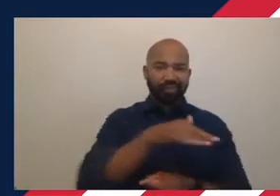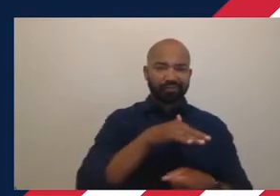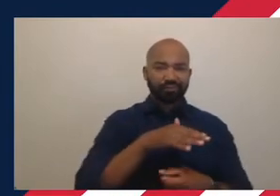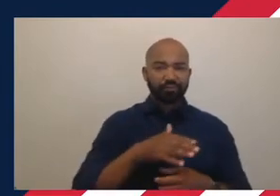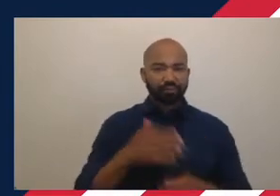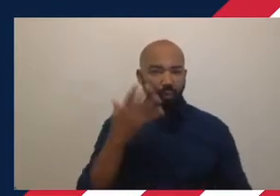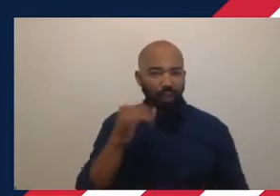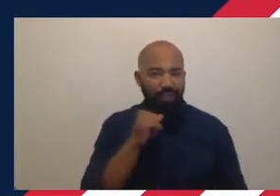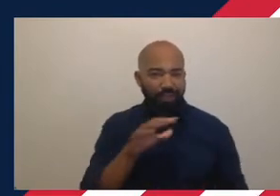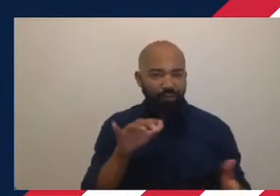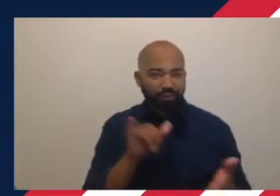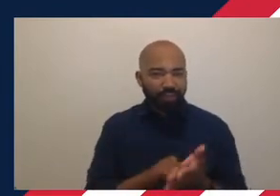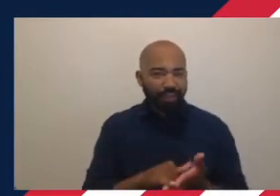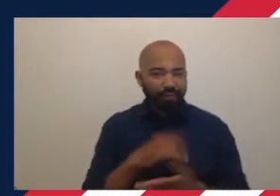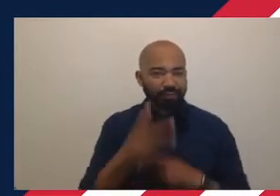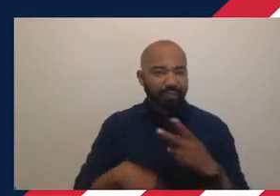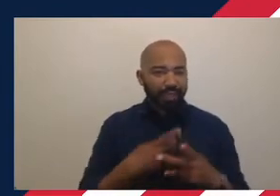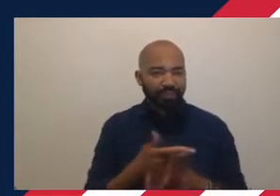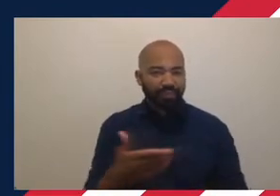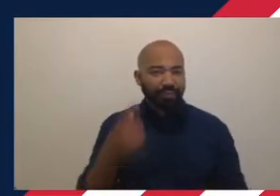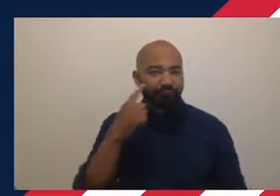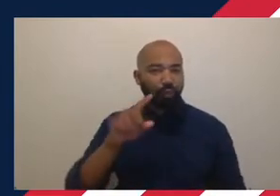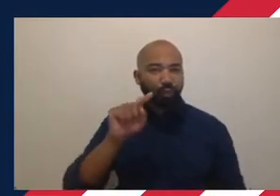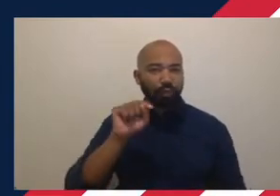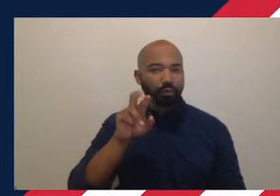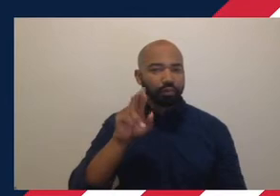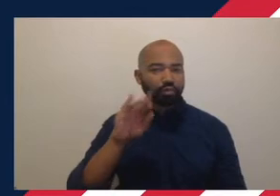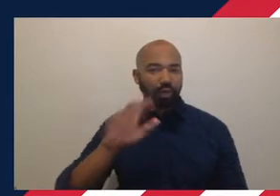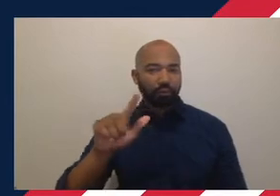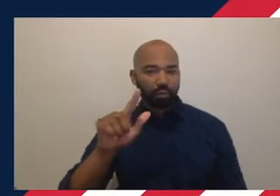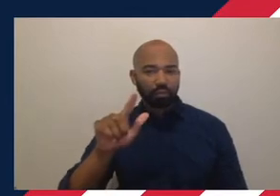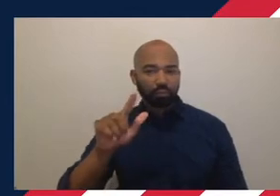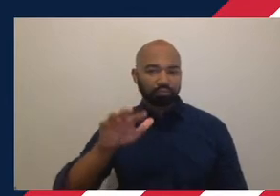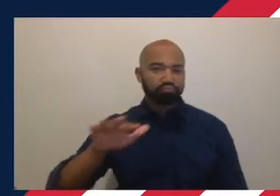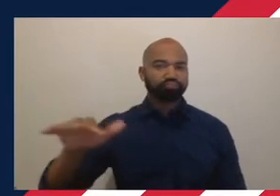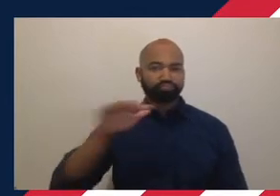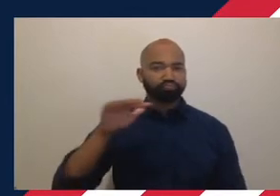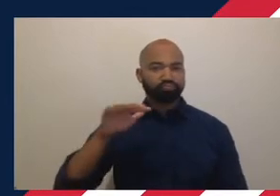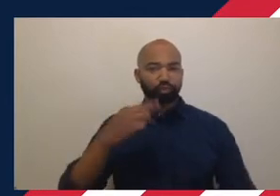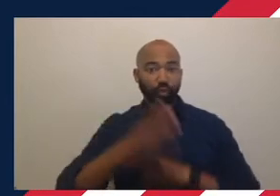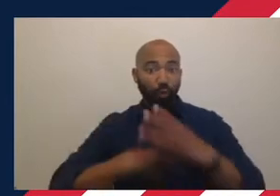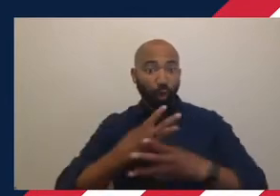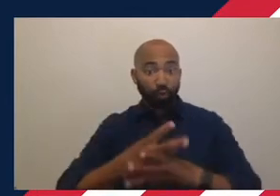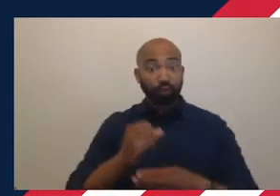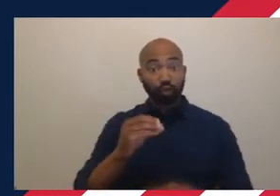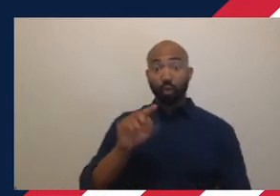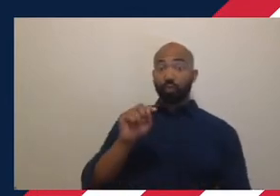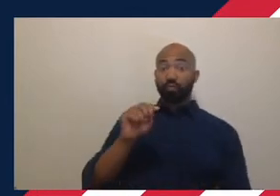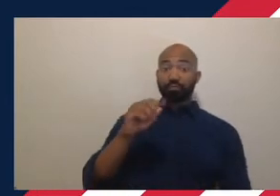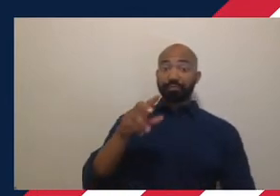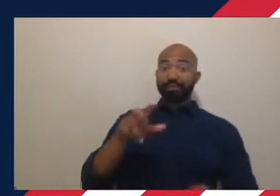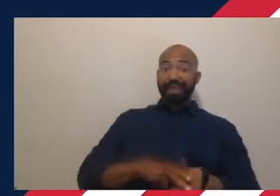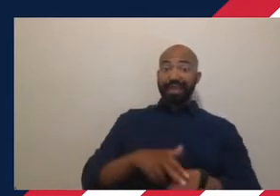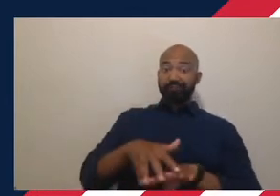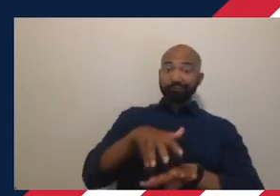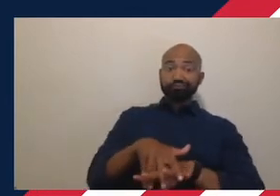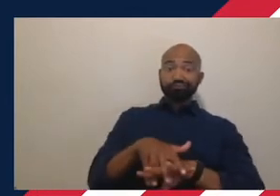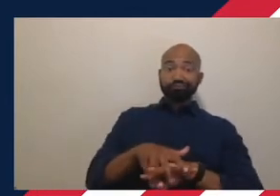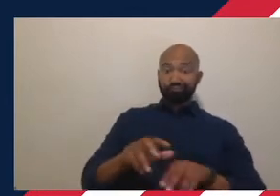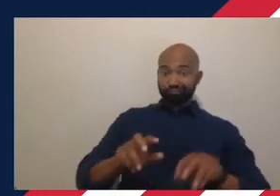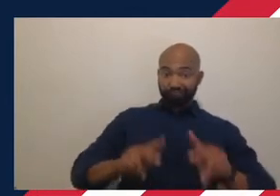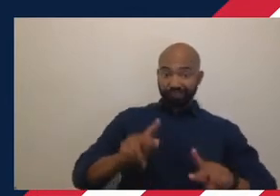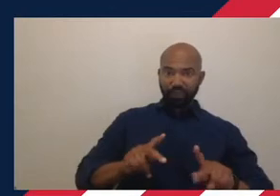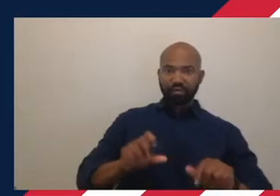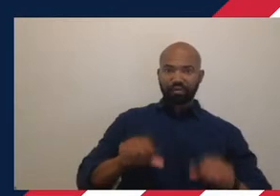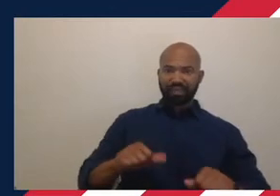the same in tribal nations throughout the world so that tribes and the people there can